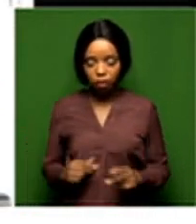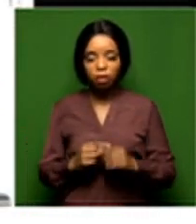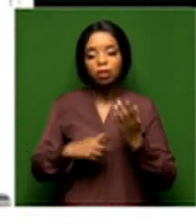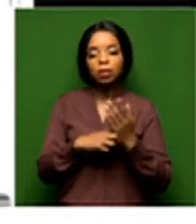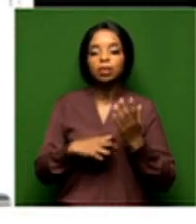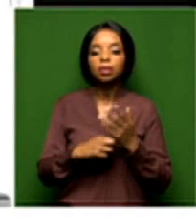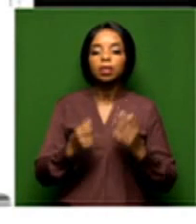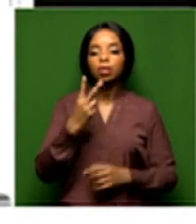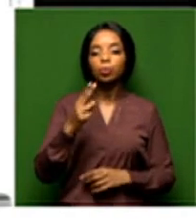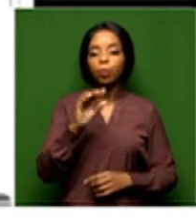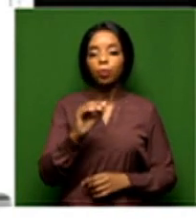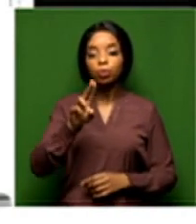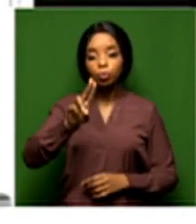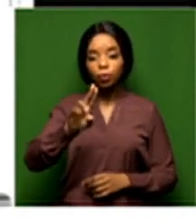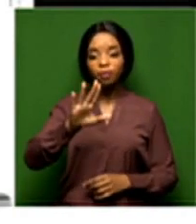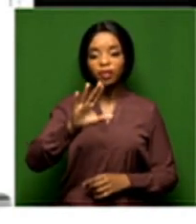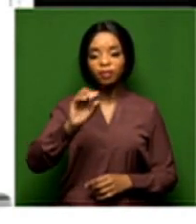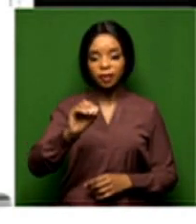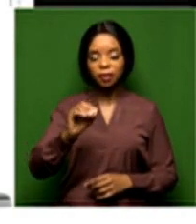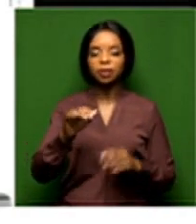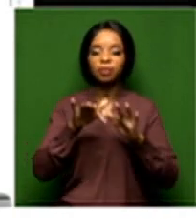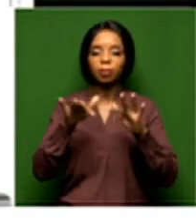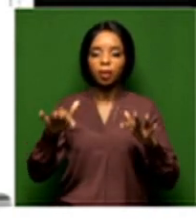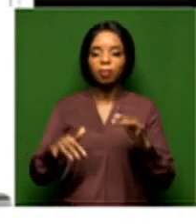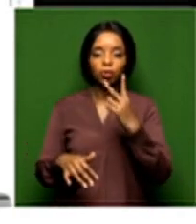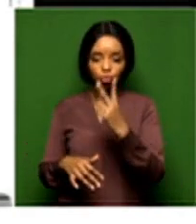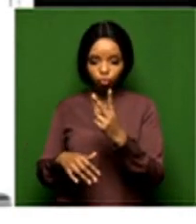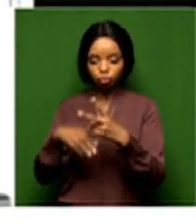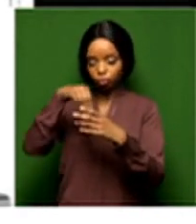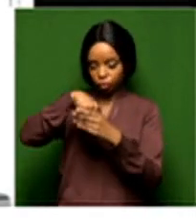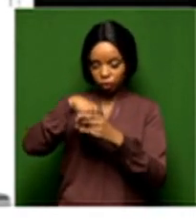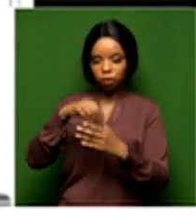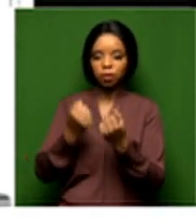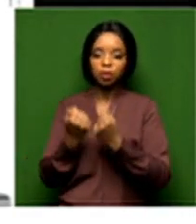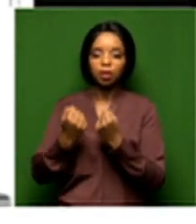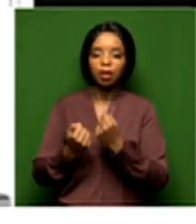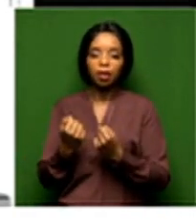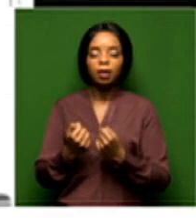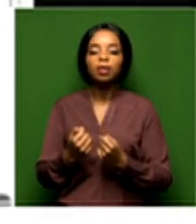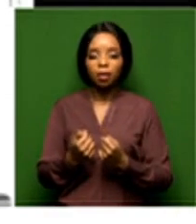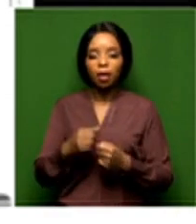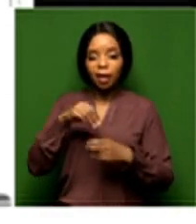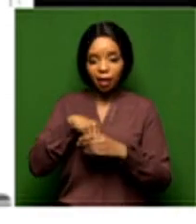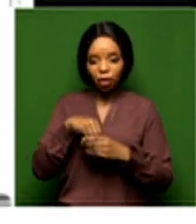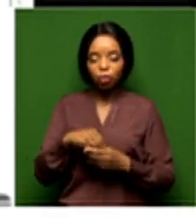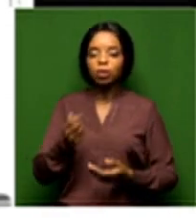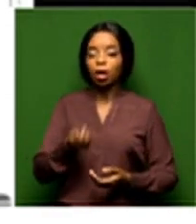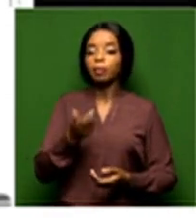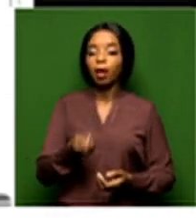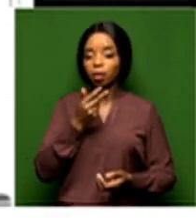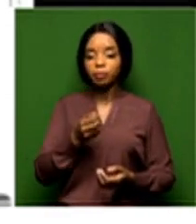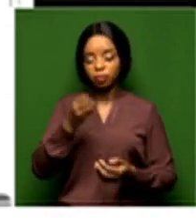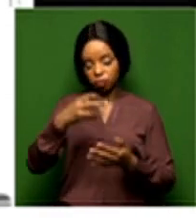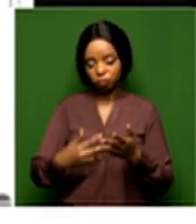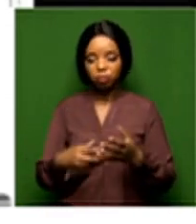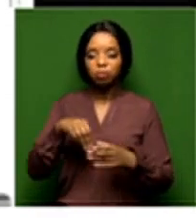individually, and then it's 250 rand for 2 people inside a car, which is it includes refreshments as well. So as you come into the venue, you get